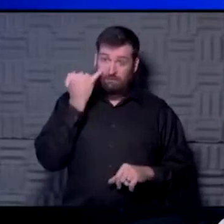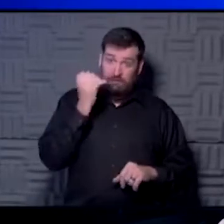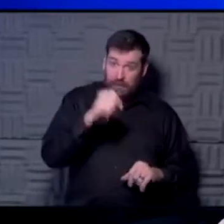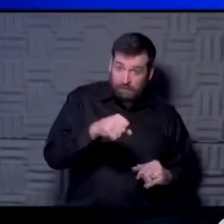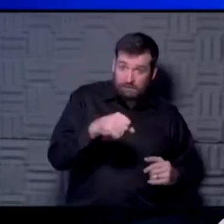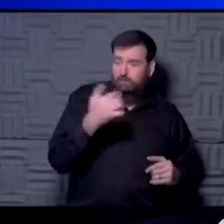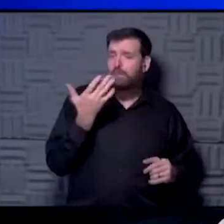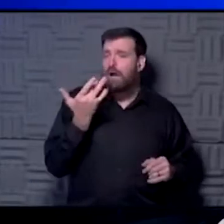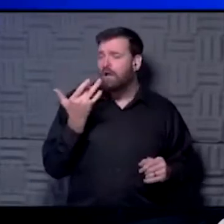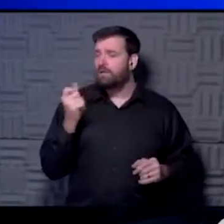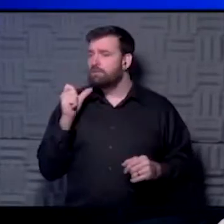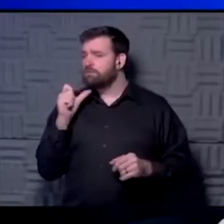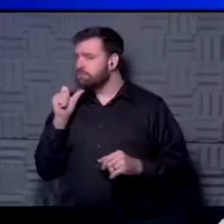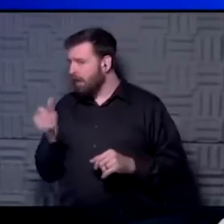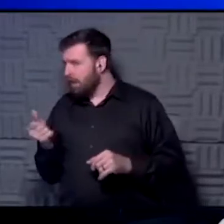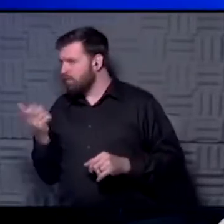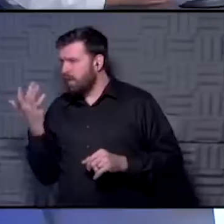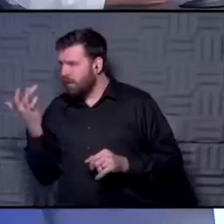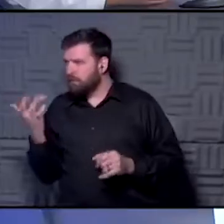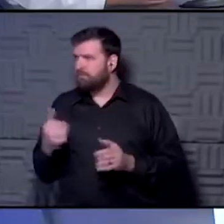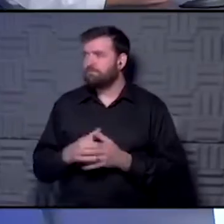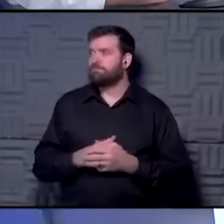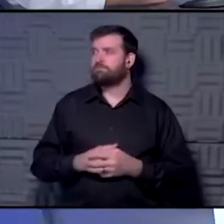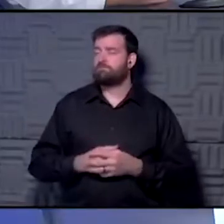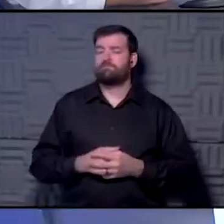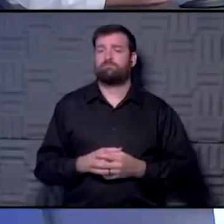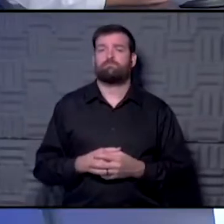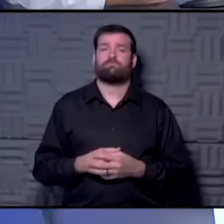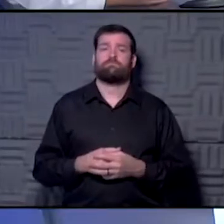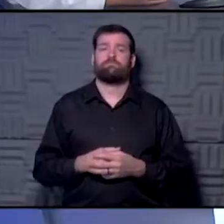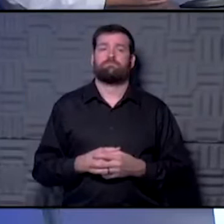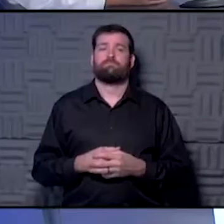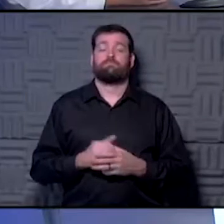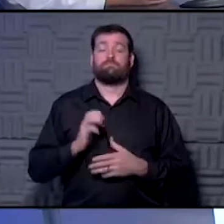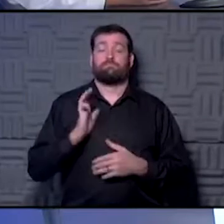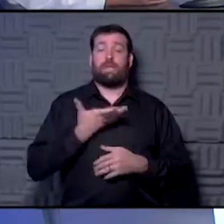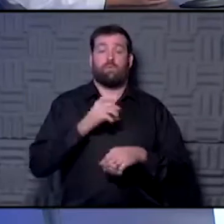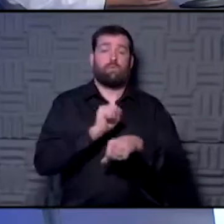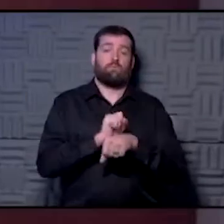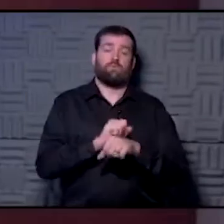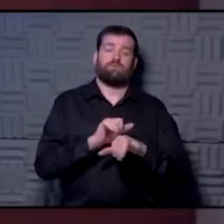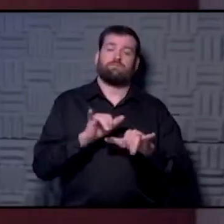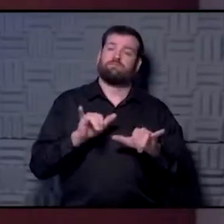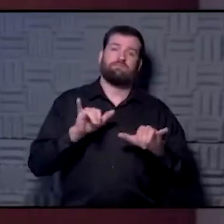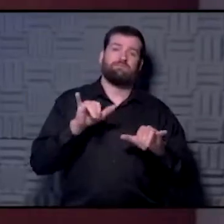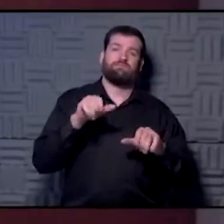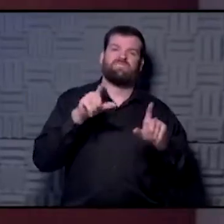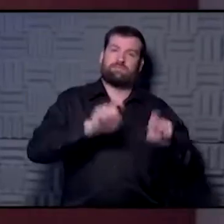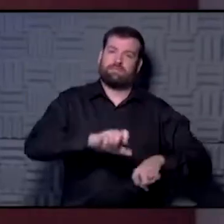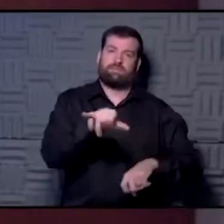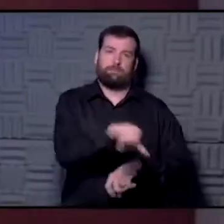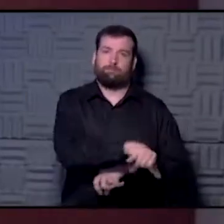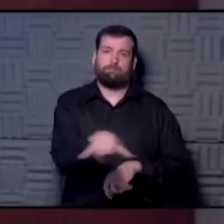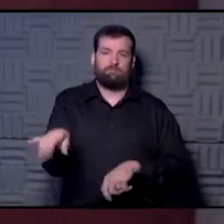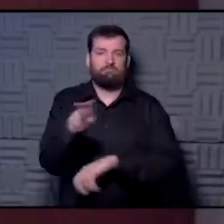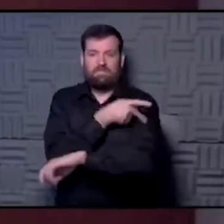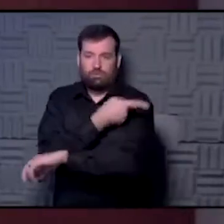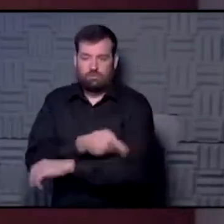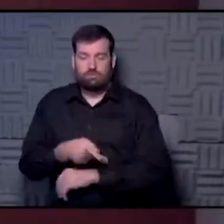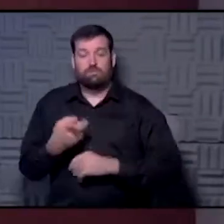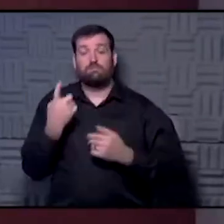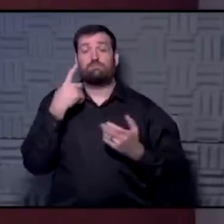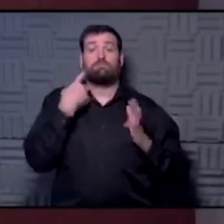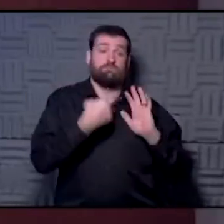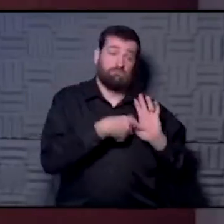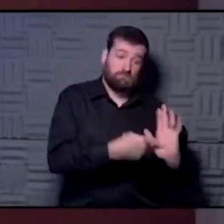yes, why? If no, why? So we test our employees just like we would a patient. If they have demonstrated